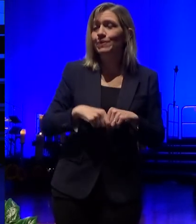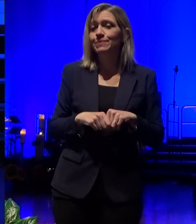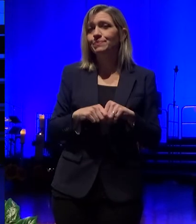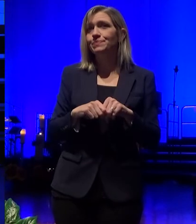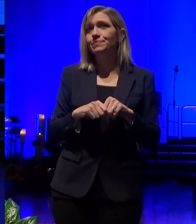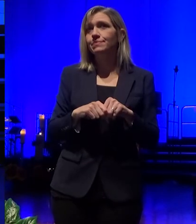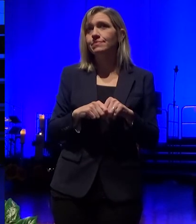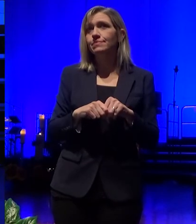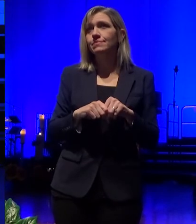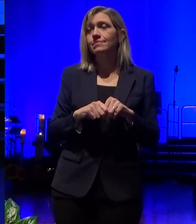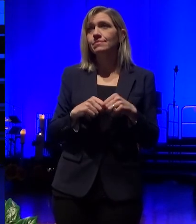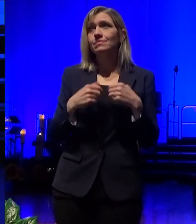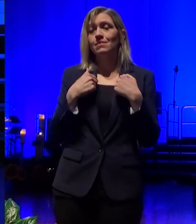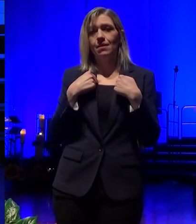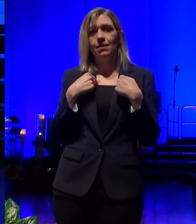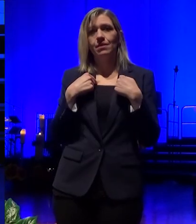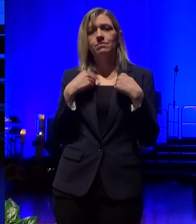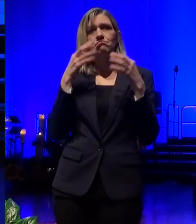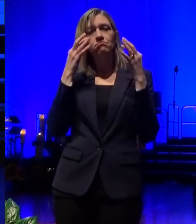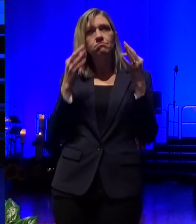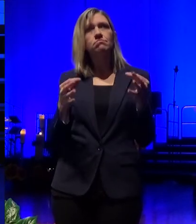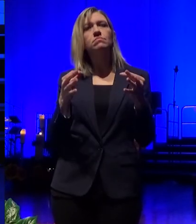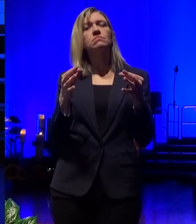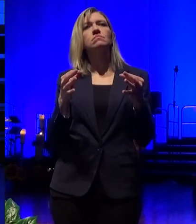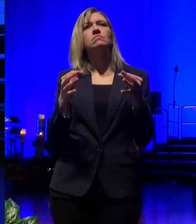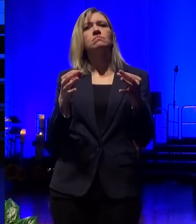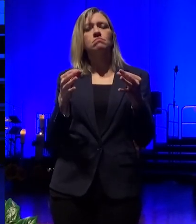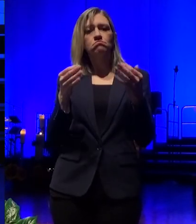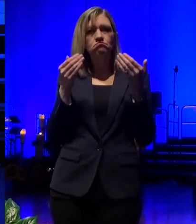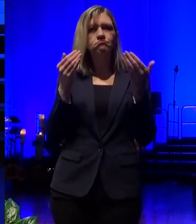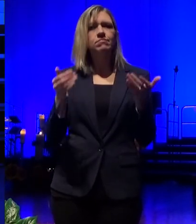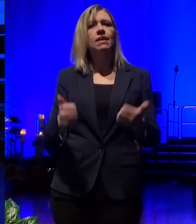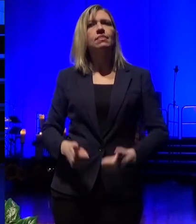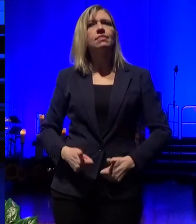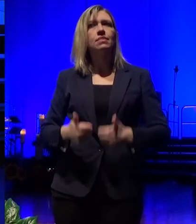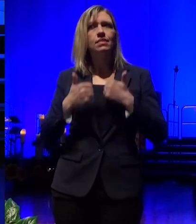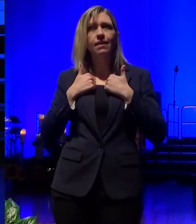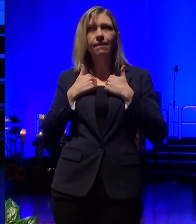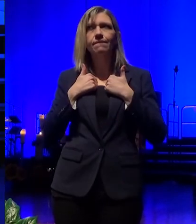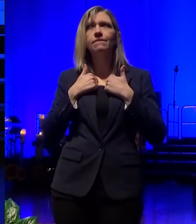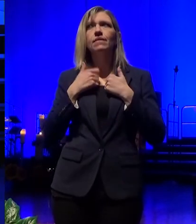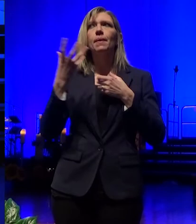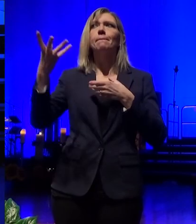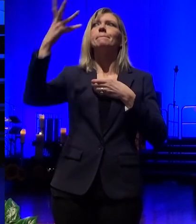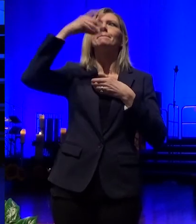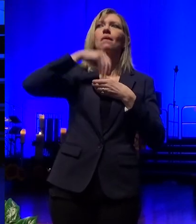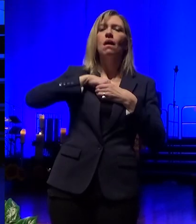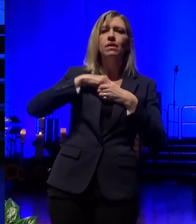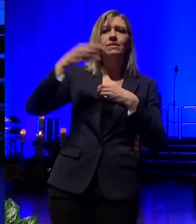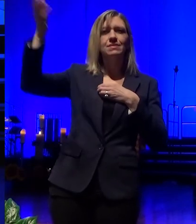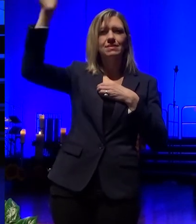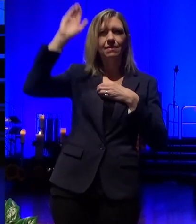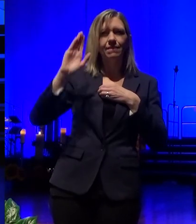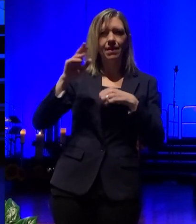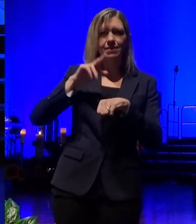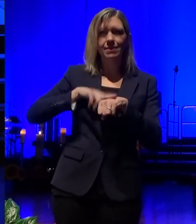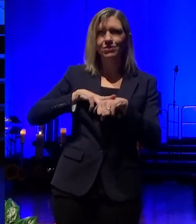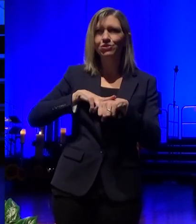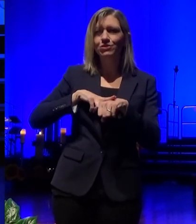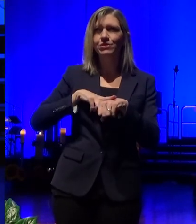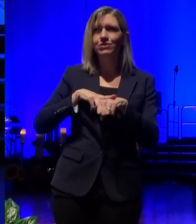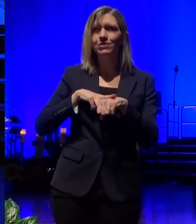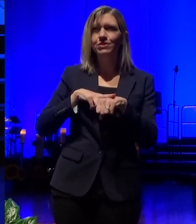when we choose to live a life of embodiment of our divine